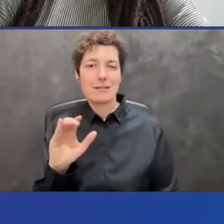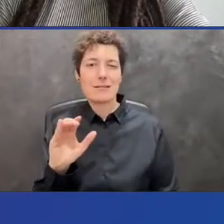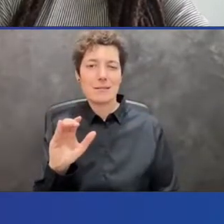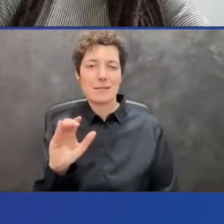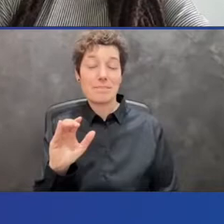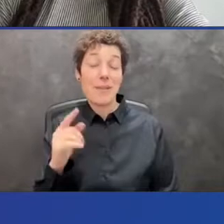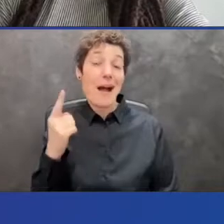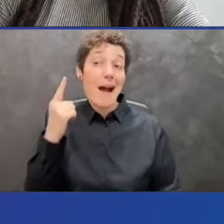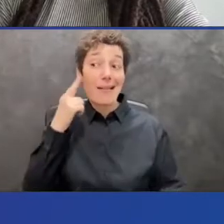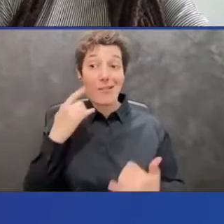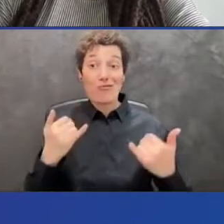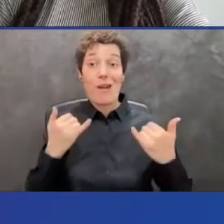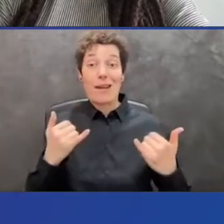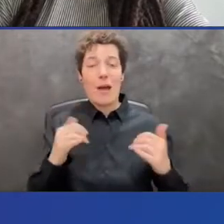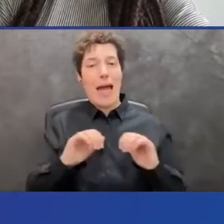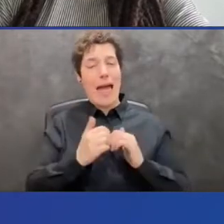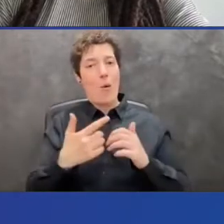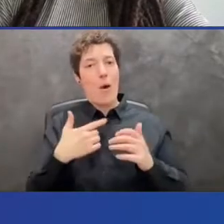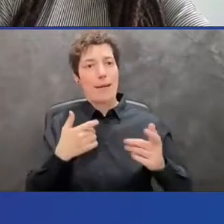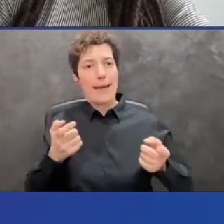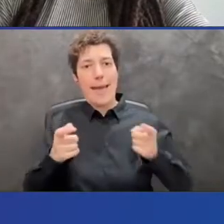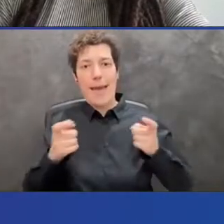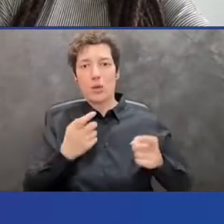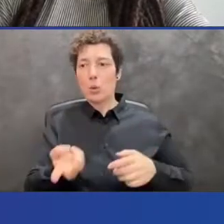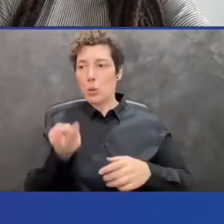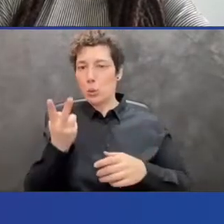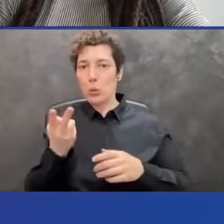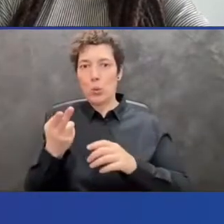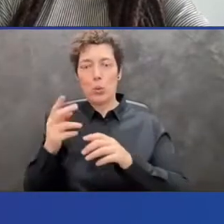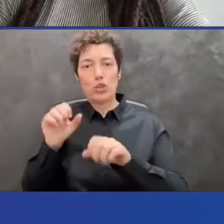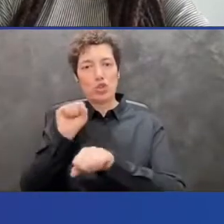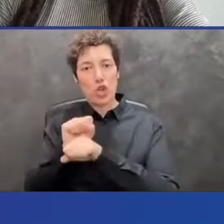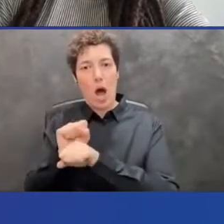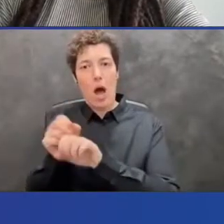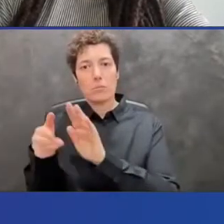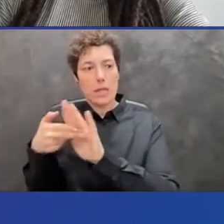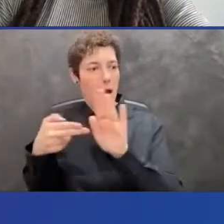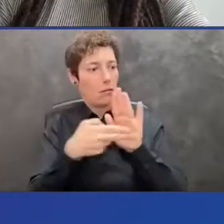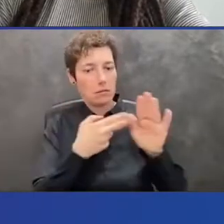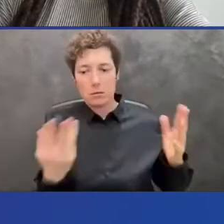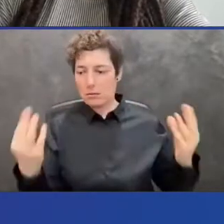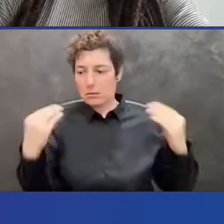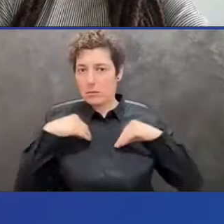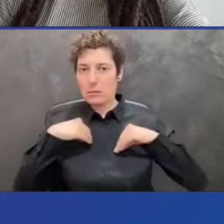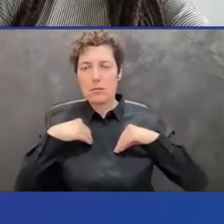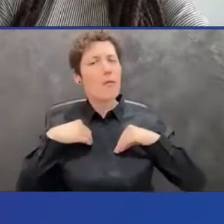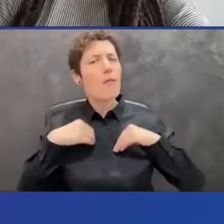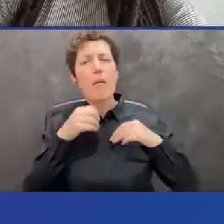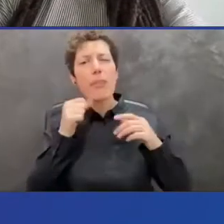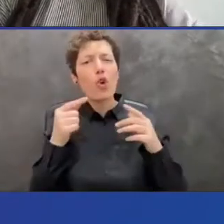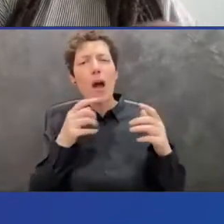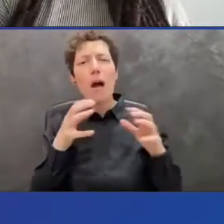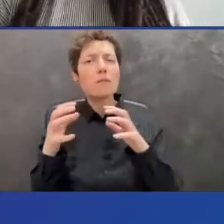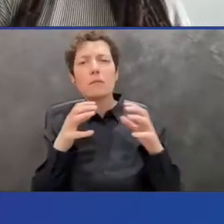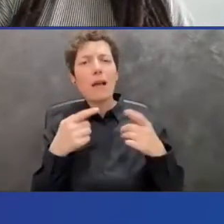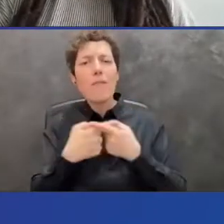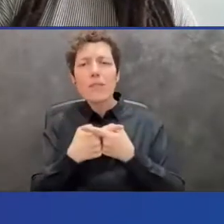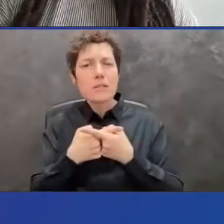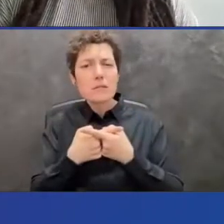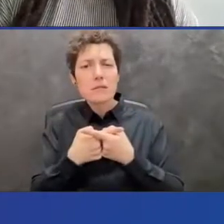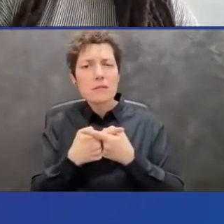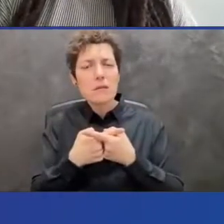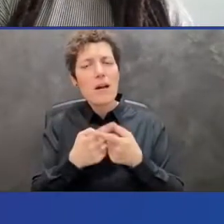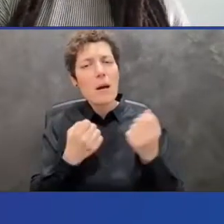both titles right now is because they're not in conflict. You need both to support the other, and it should be one idea of